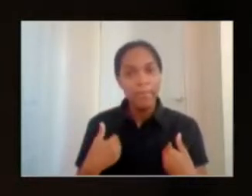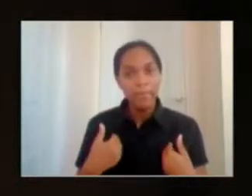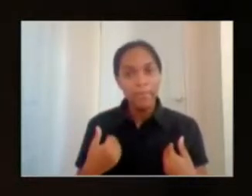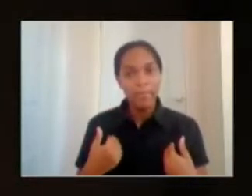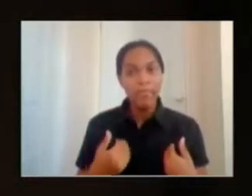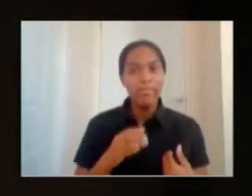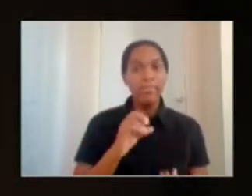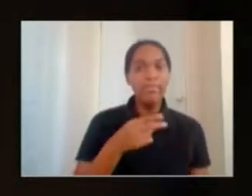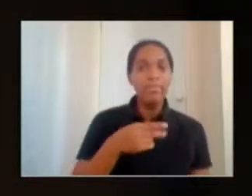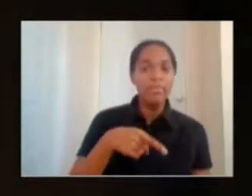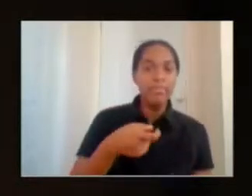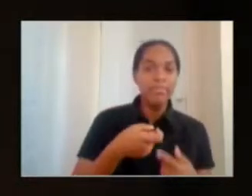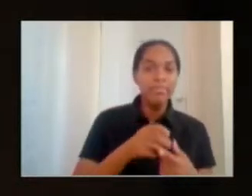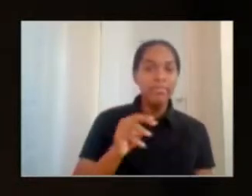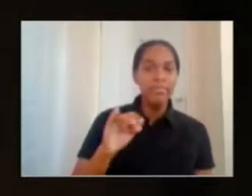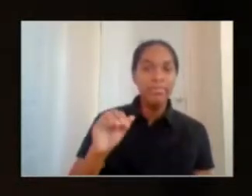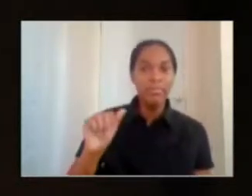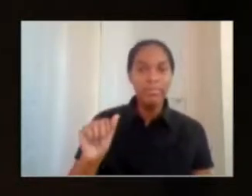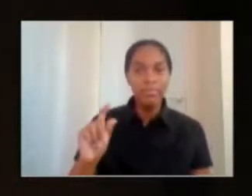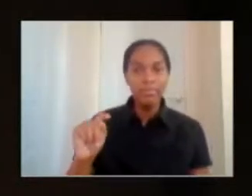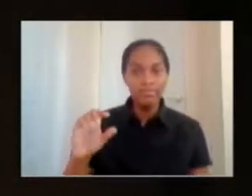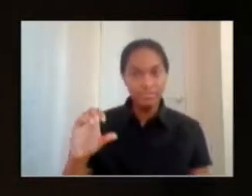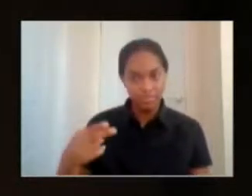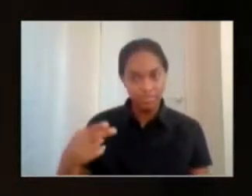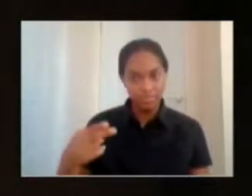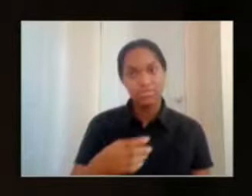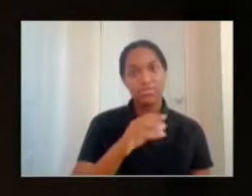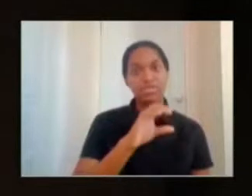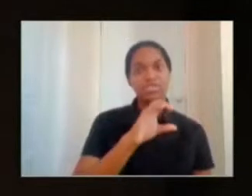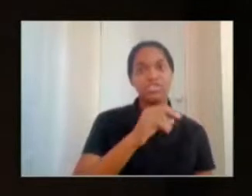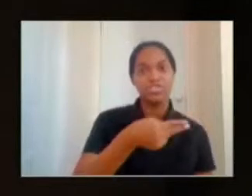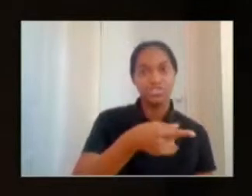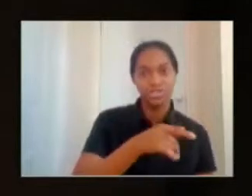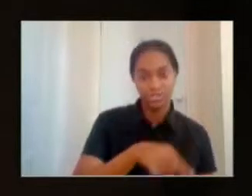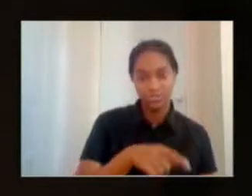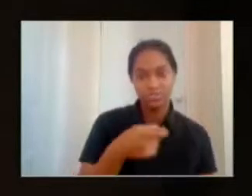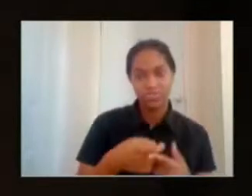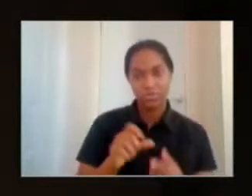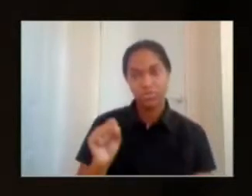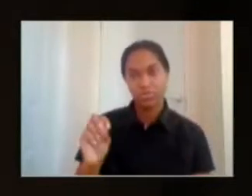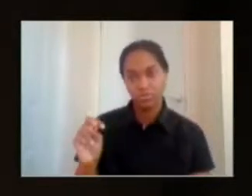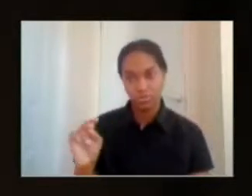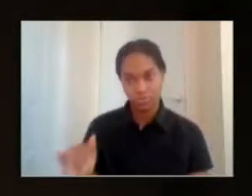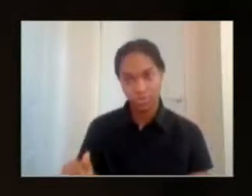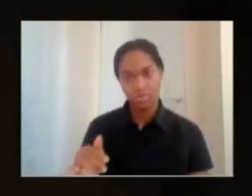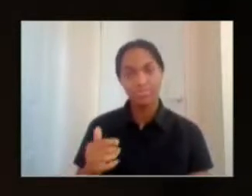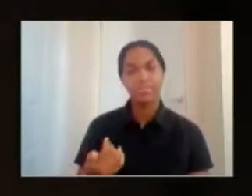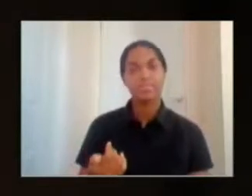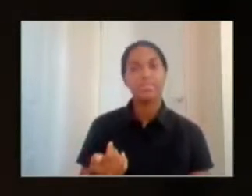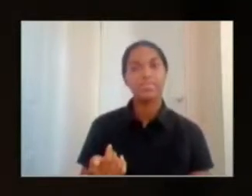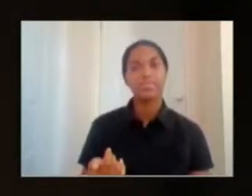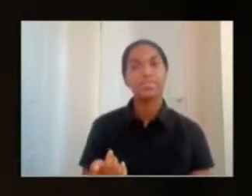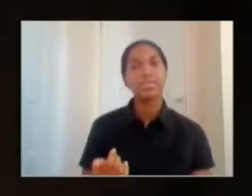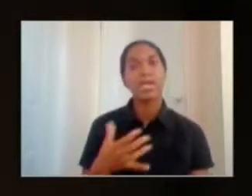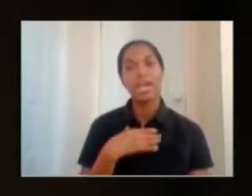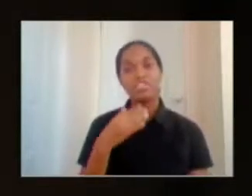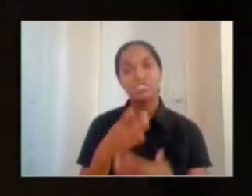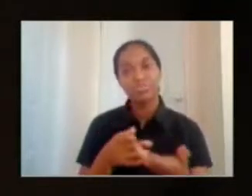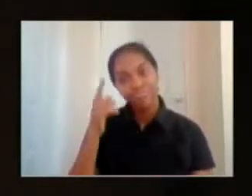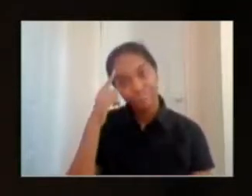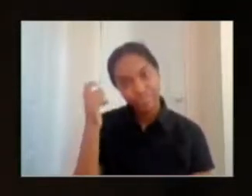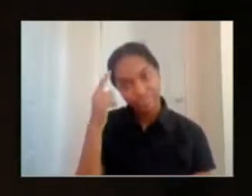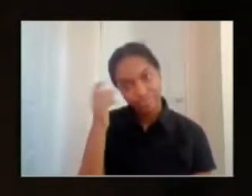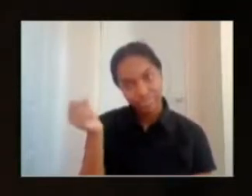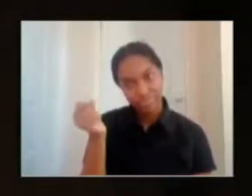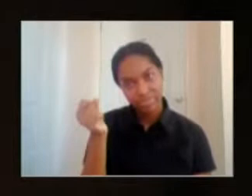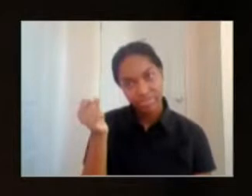from MediaTek or something like that, a chip from Sony for the RF reception pieces, and some memory, and